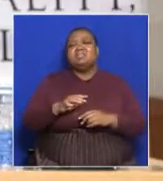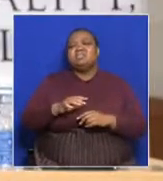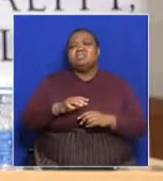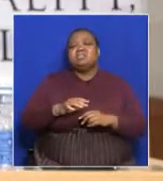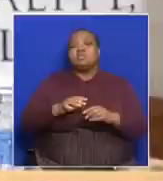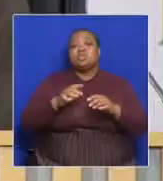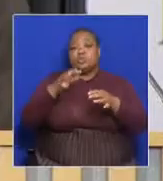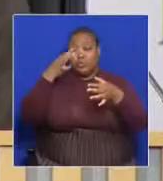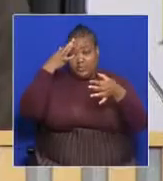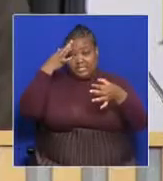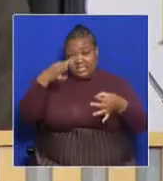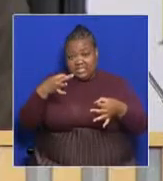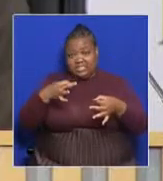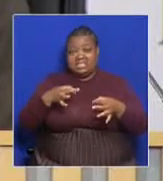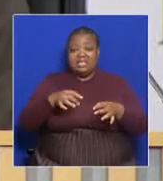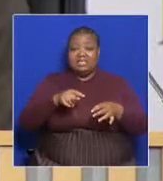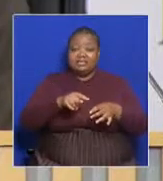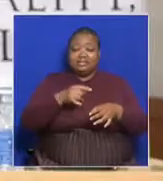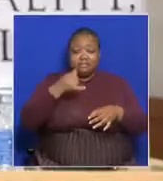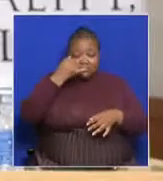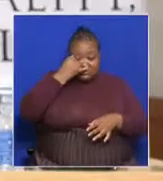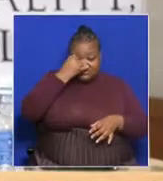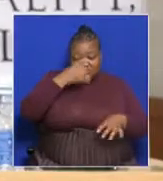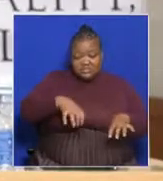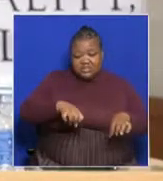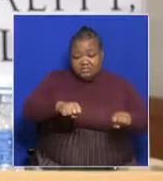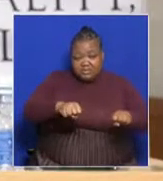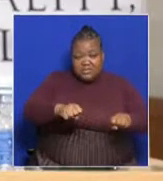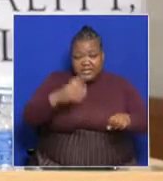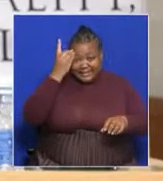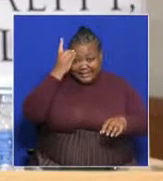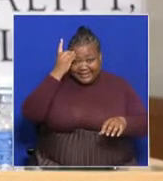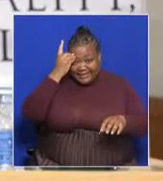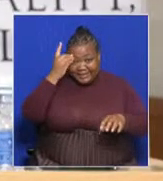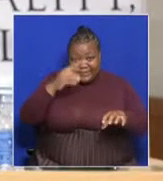and around Durban. No, I did not. You must have. No, I did not.